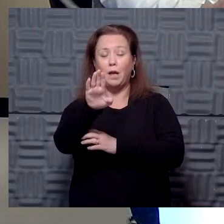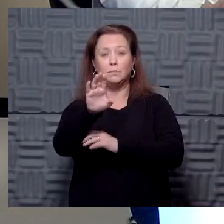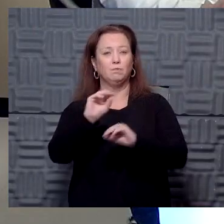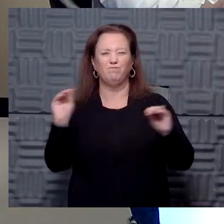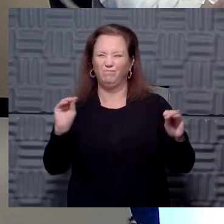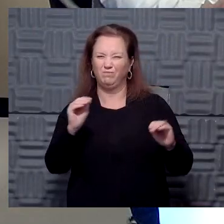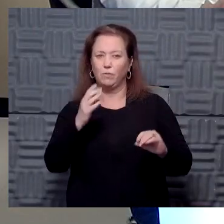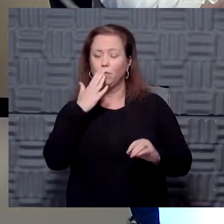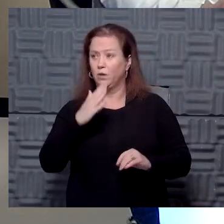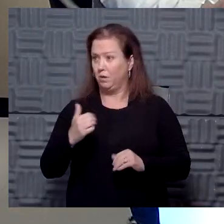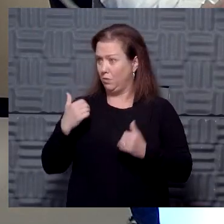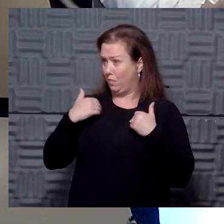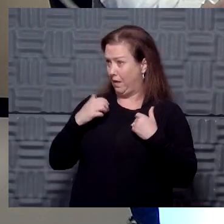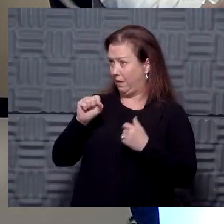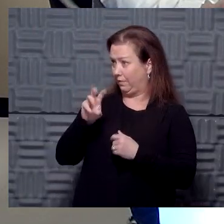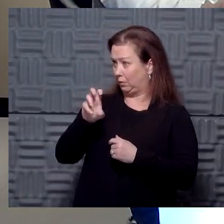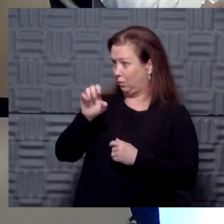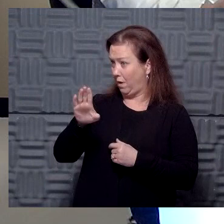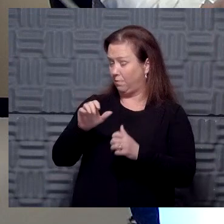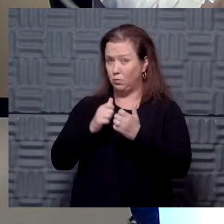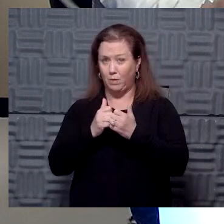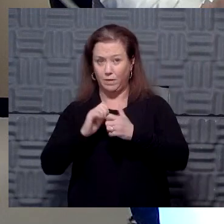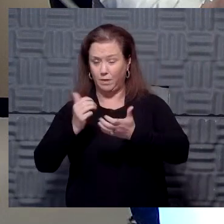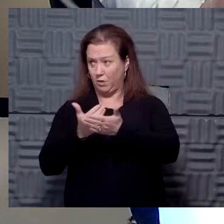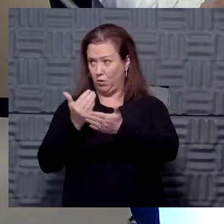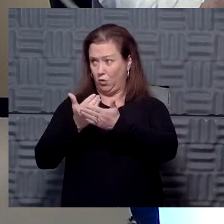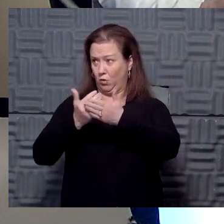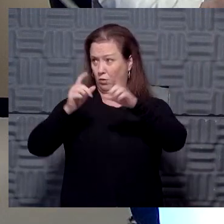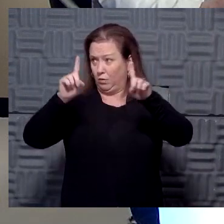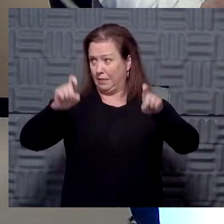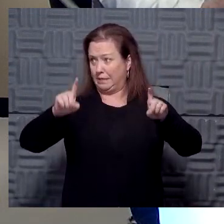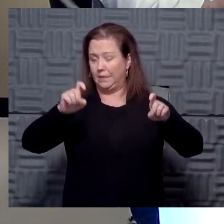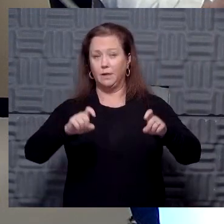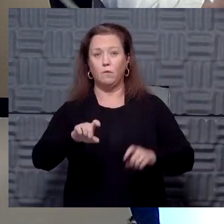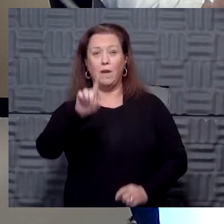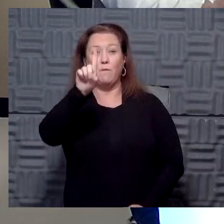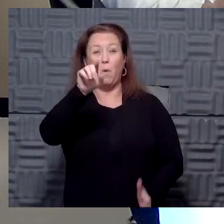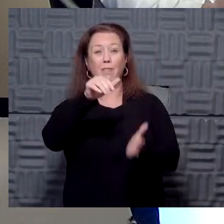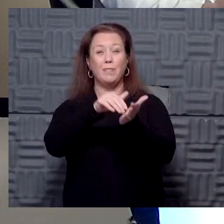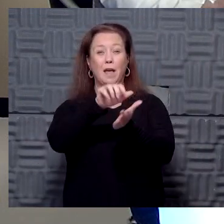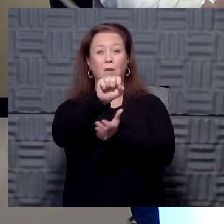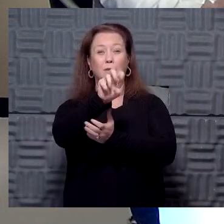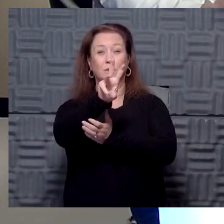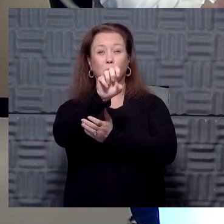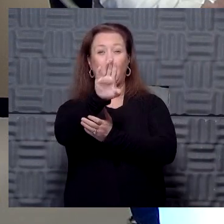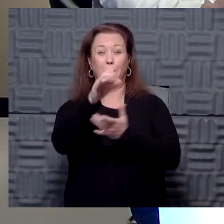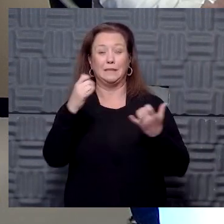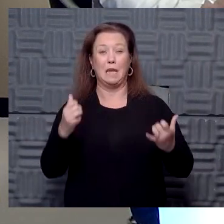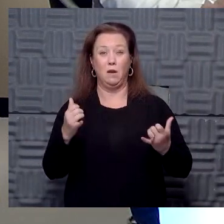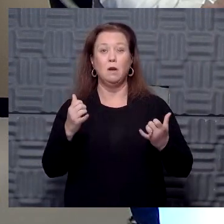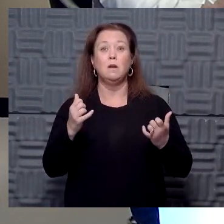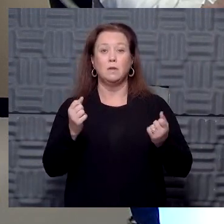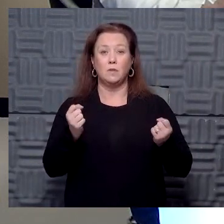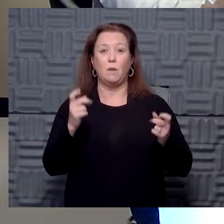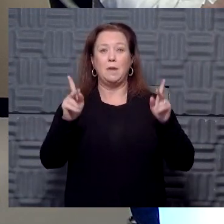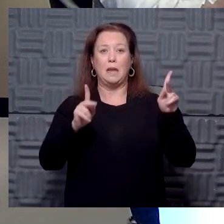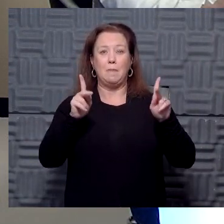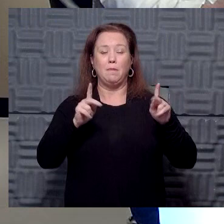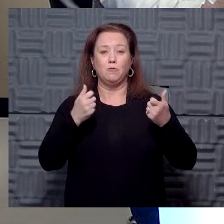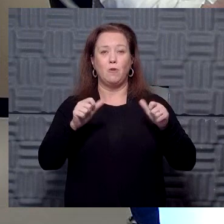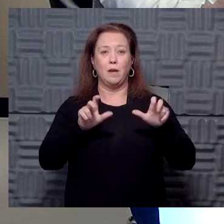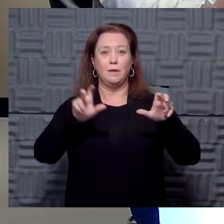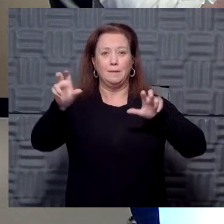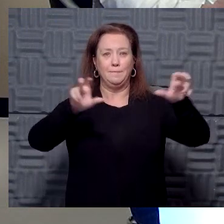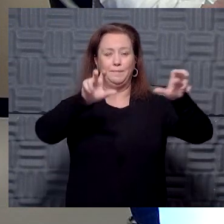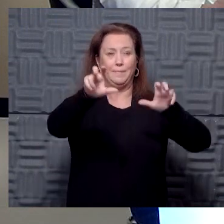the new cool tool? We have only about 1,000 swabs on hand right now. Yeah. So we have a lot of folks trying to source them for us.